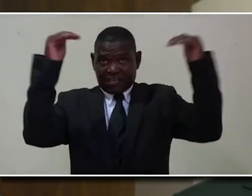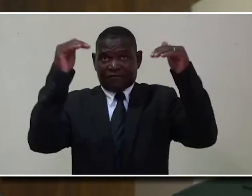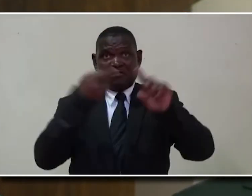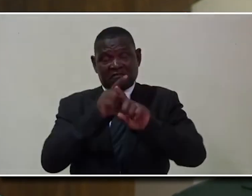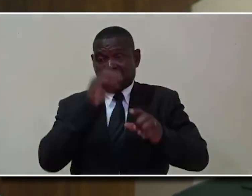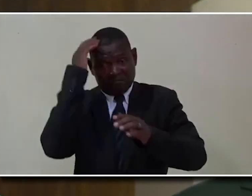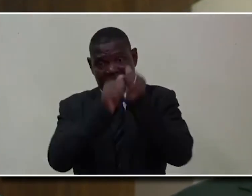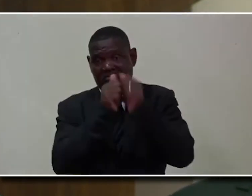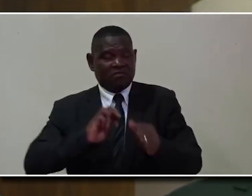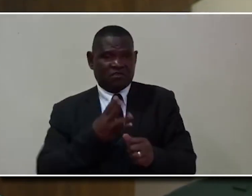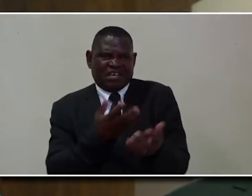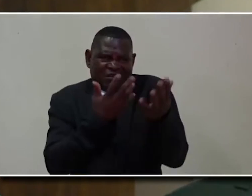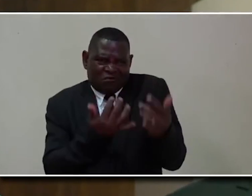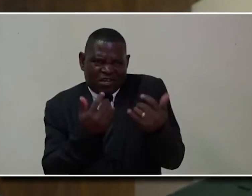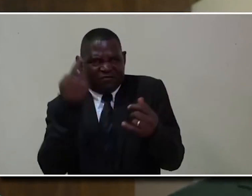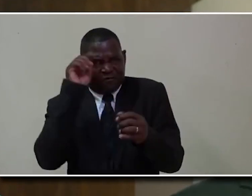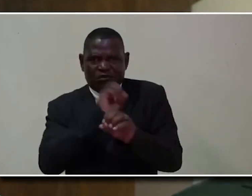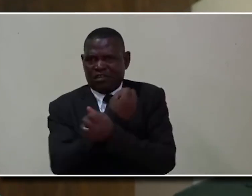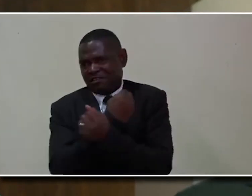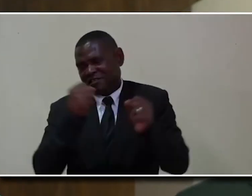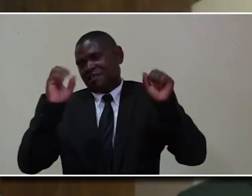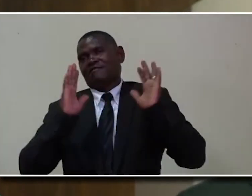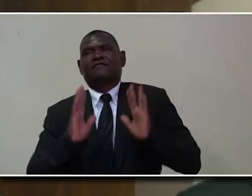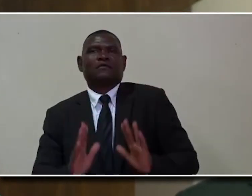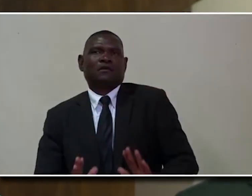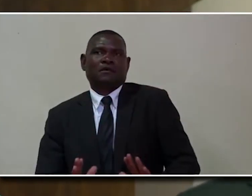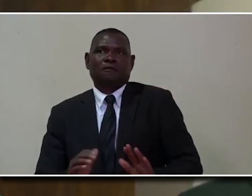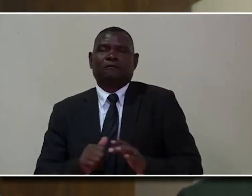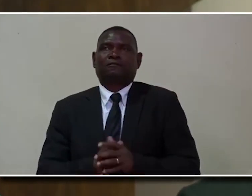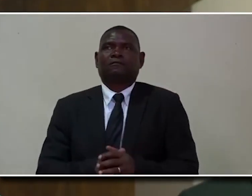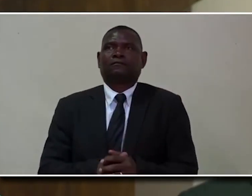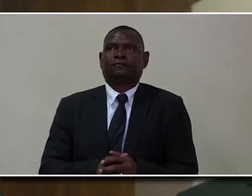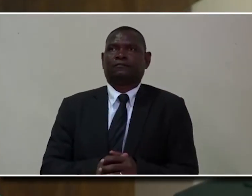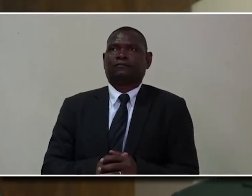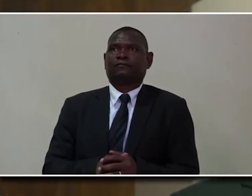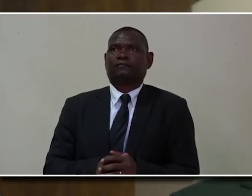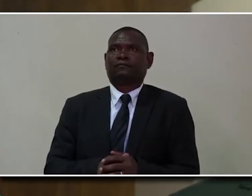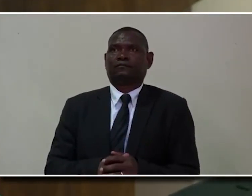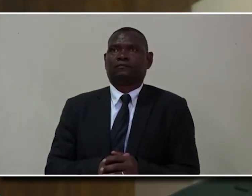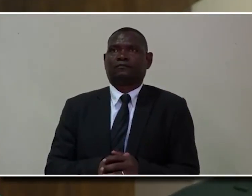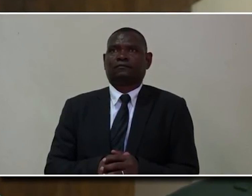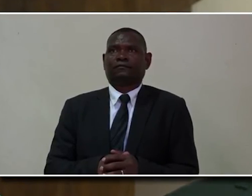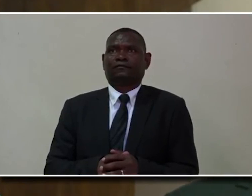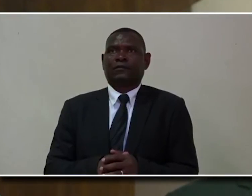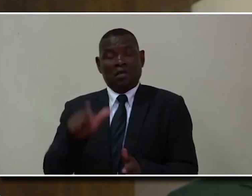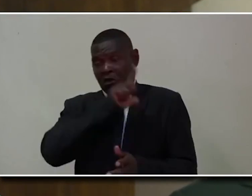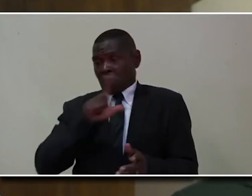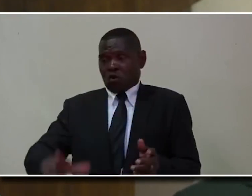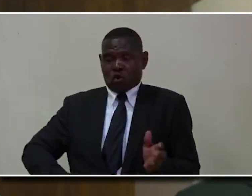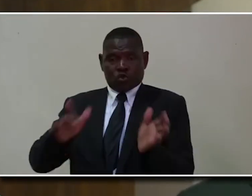also eagerly wait for the Savior. Omwe nafeso tiyembekezera kupyola mwa mpulumutsi. The Lord Jesus